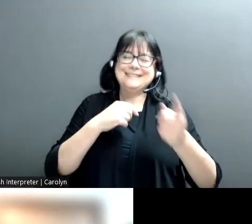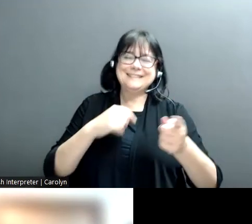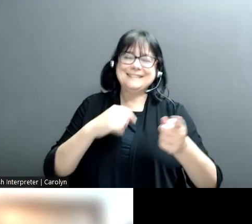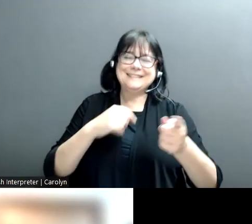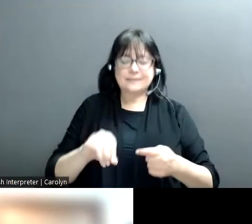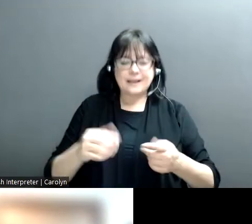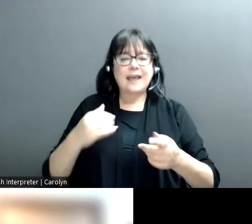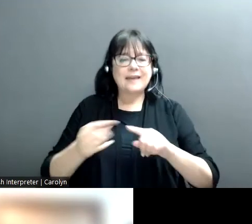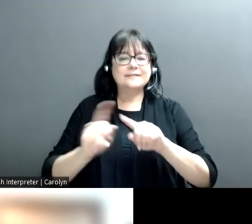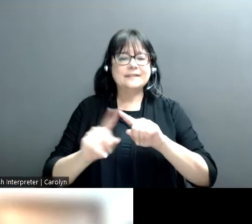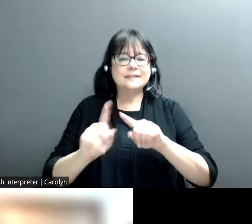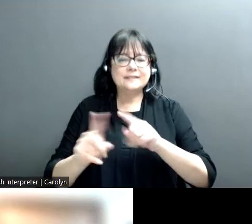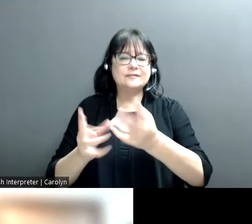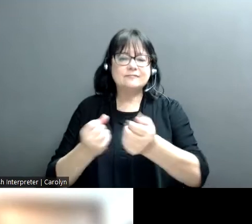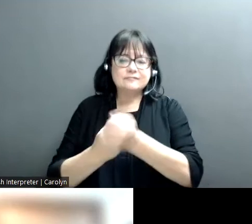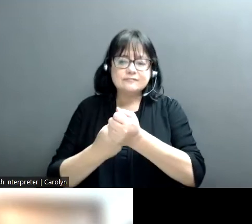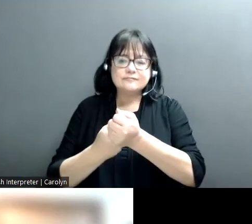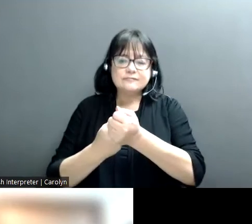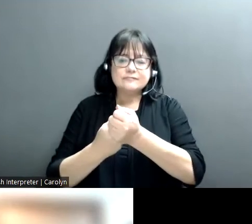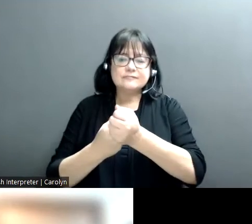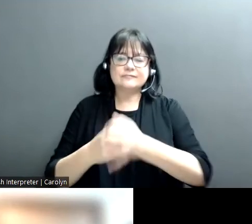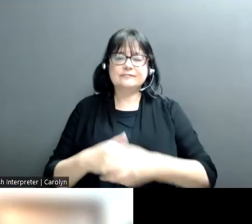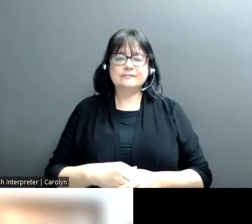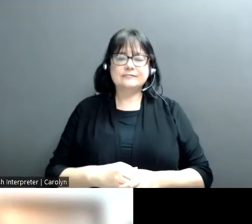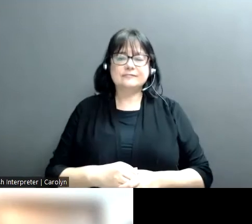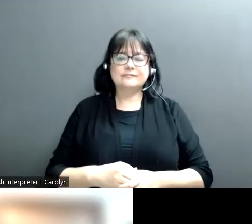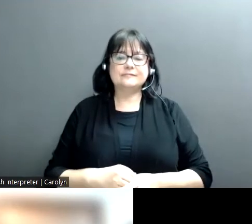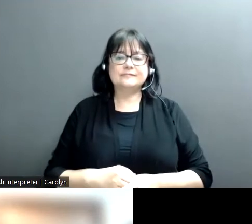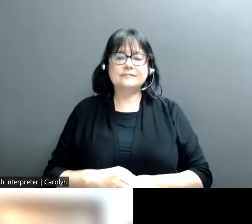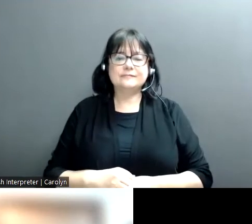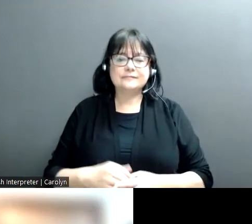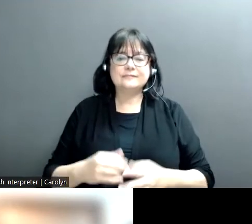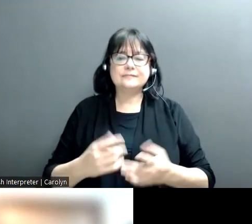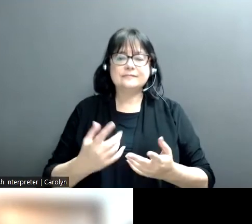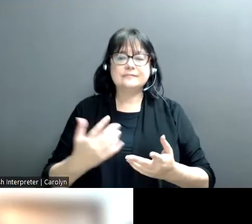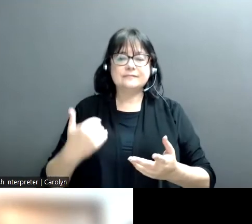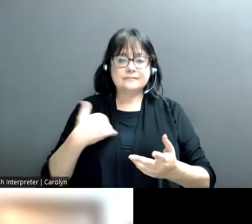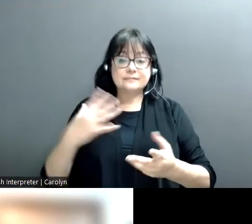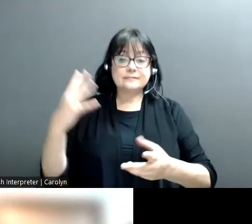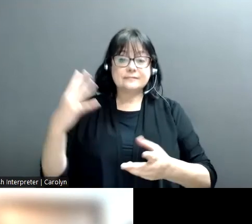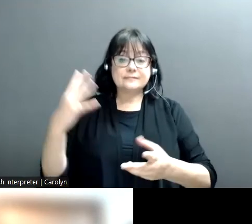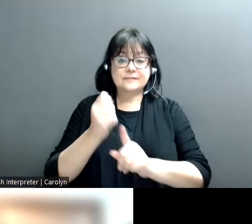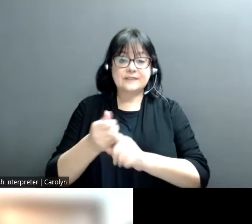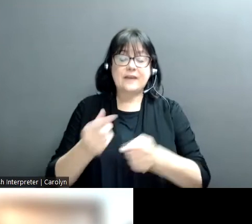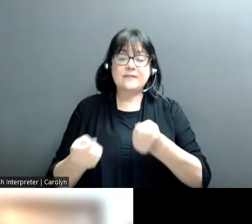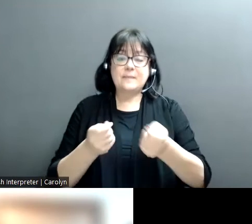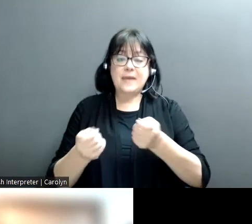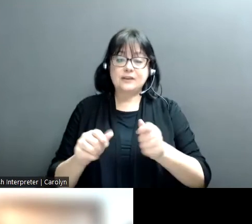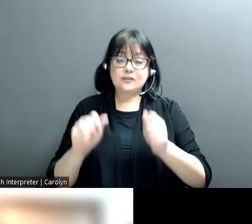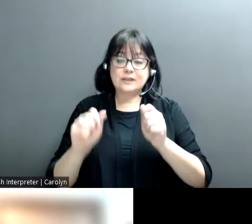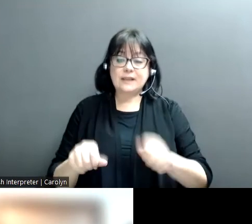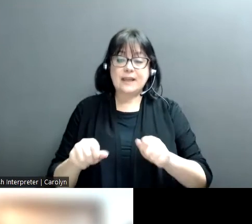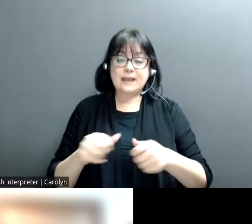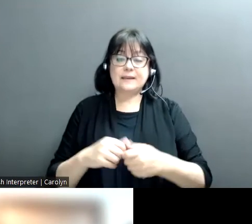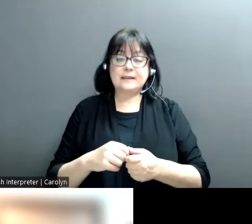things out there which are in app form, which support people to self-manage. I think we started off